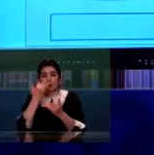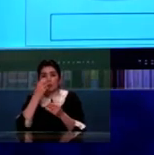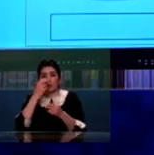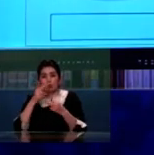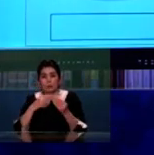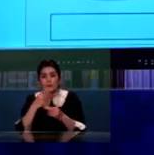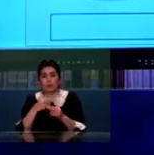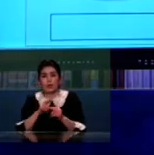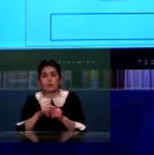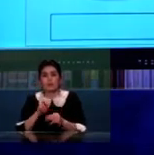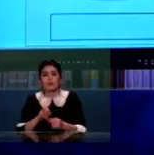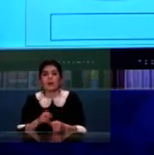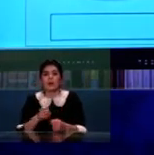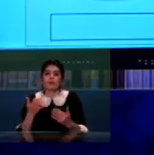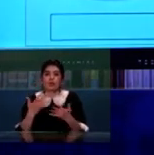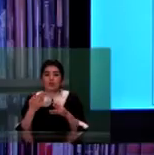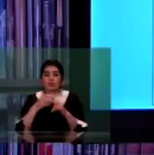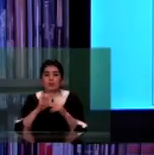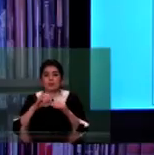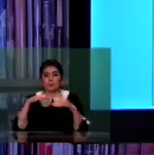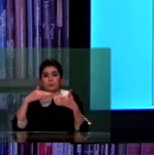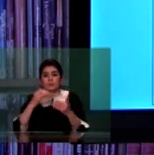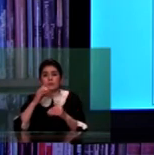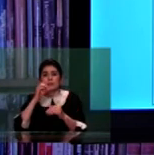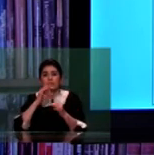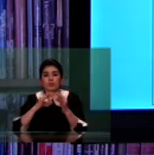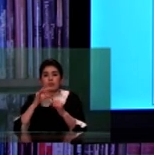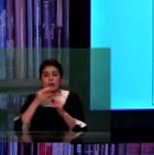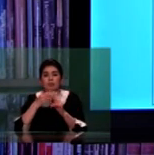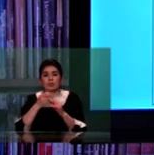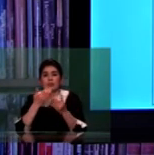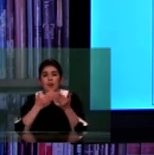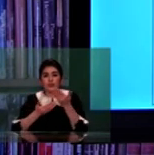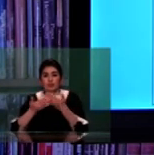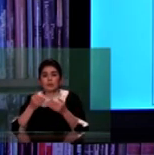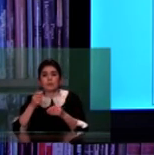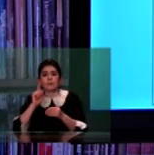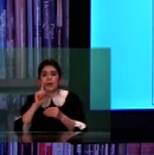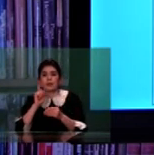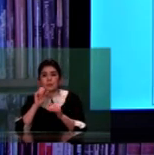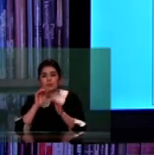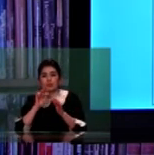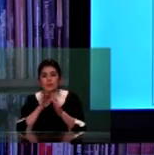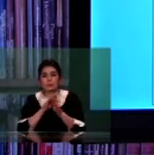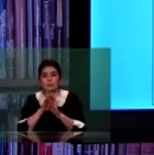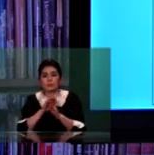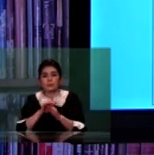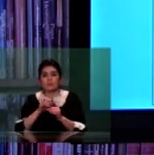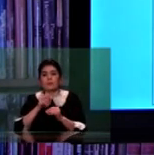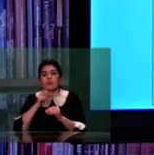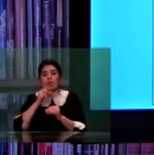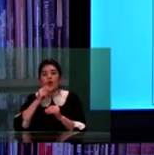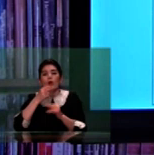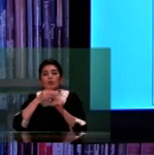chiqamiz. Biror bir narsani statistik tahlil qilishdan oldin nima qilamiz? Bosh